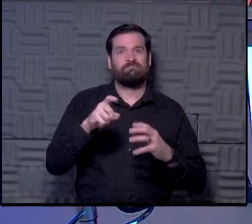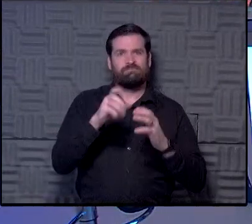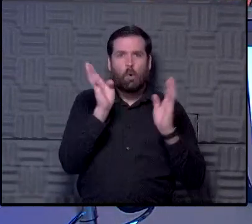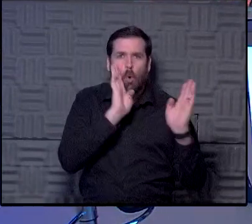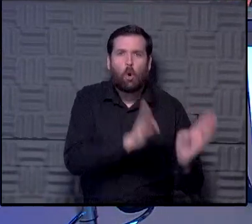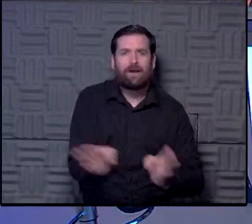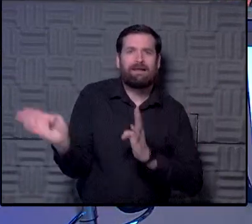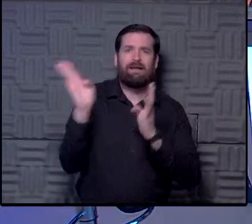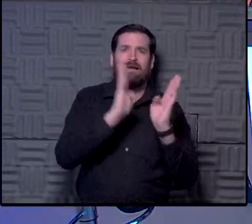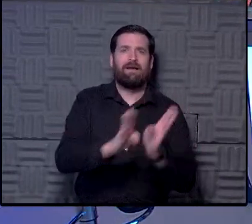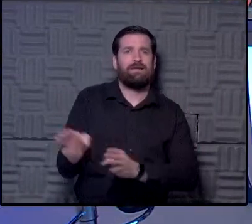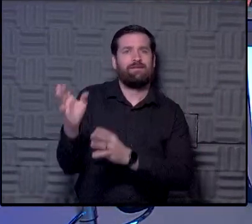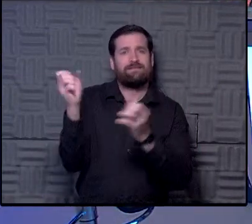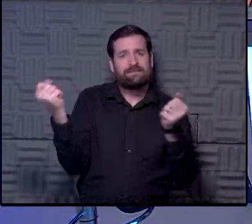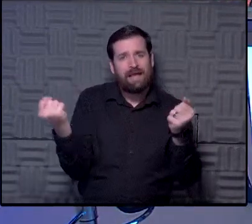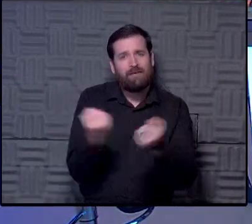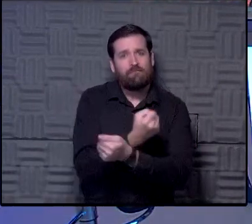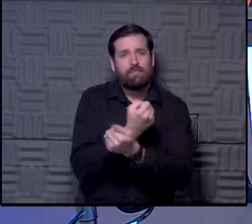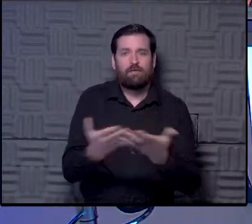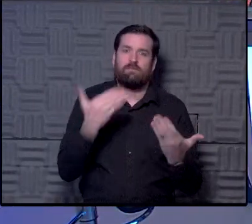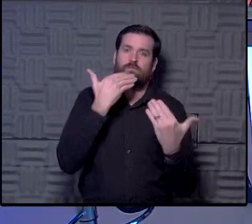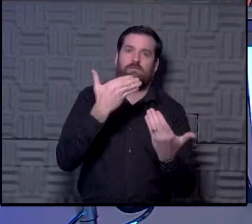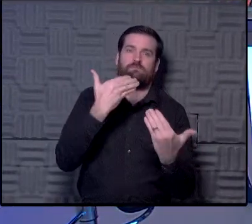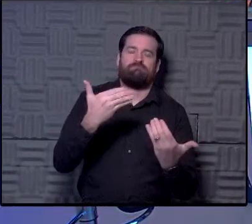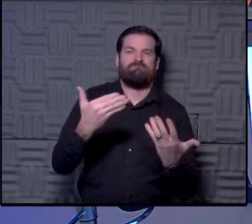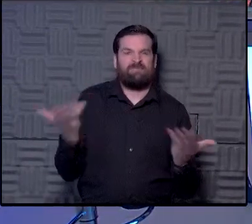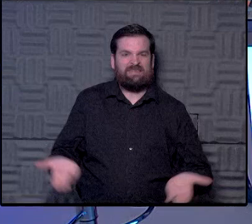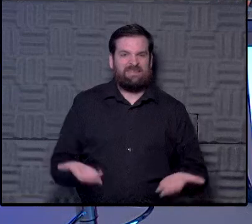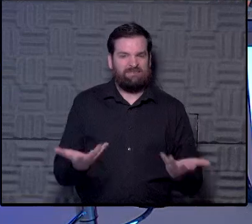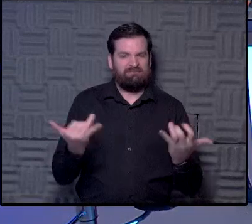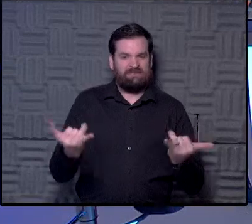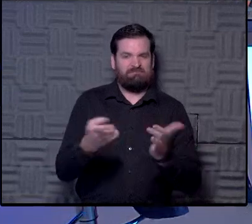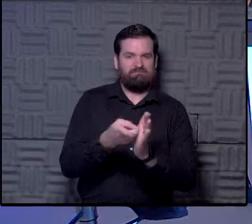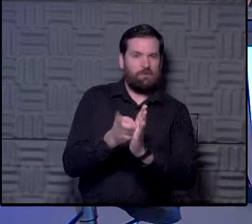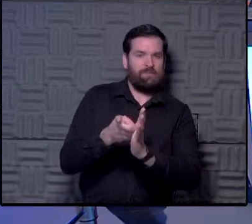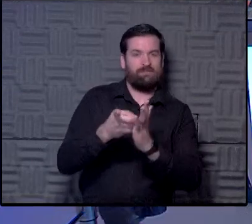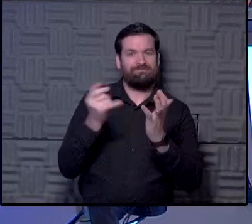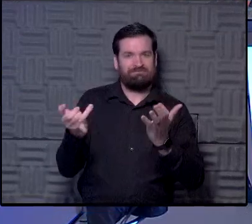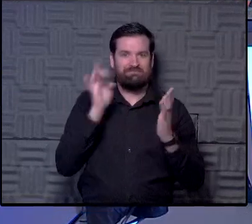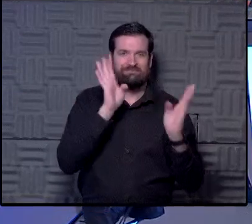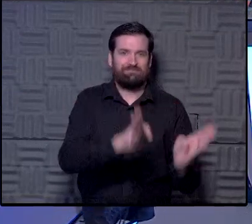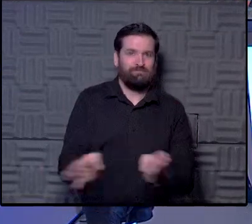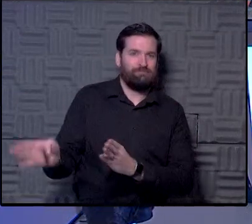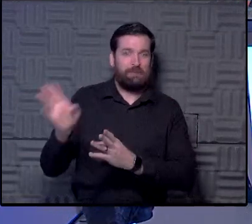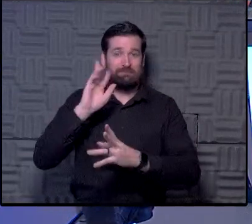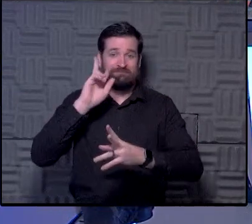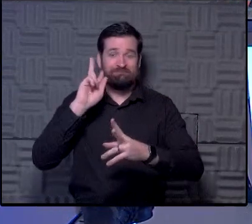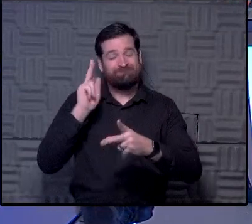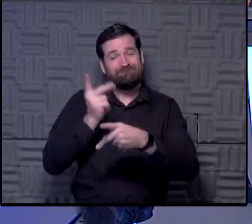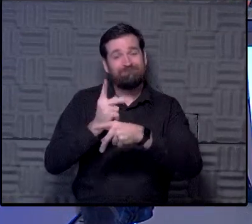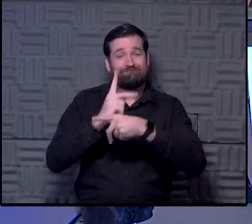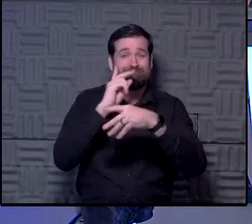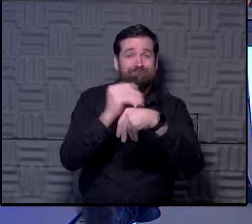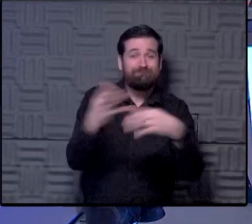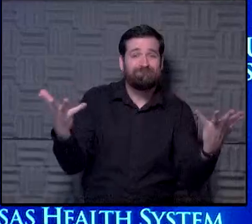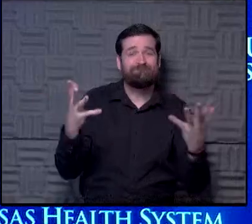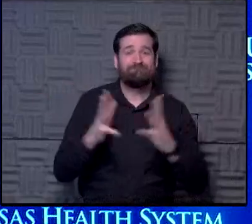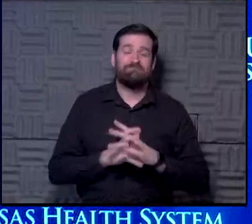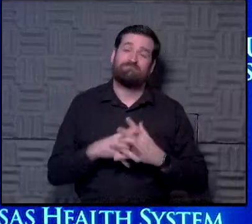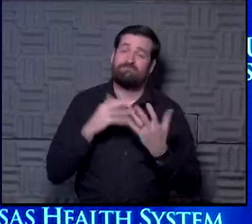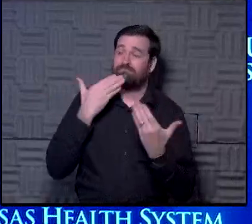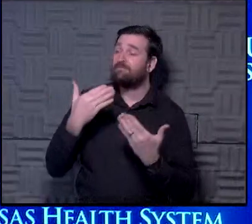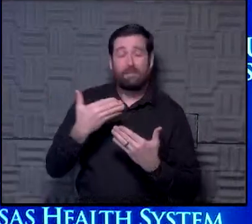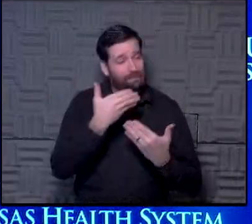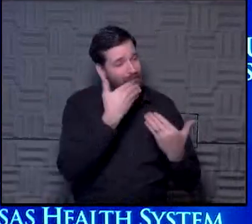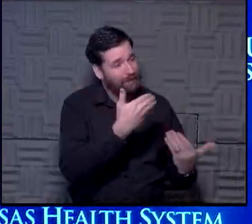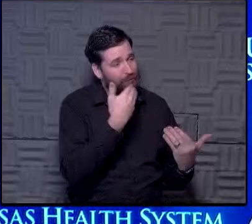organizes everything. And thank goodness you're here in this moment. And you've had this preparation so we can help get this message out to everybody. Well done. I